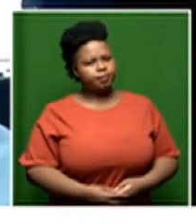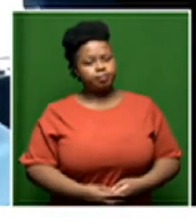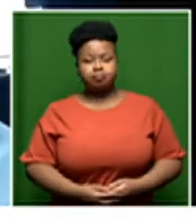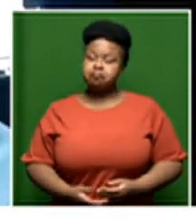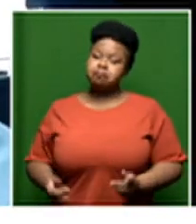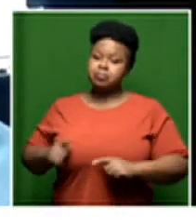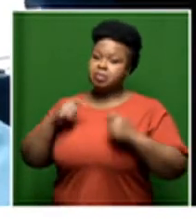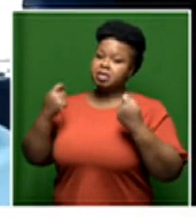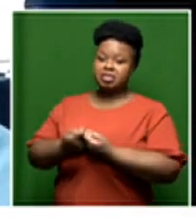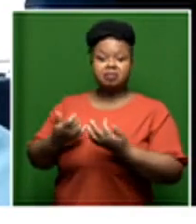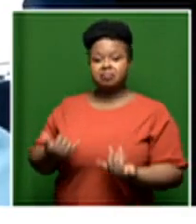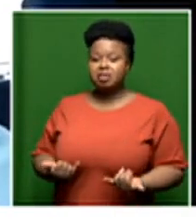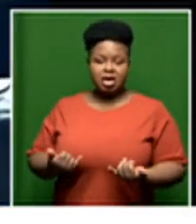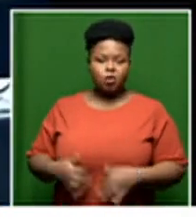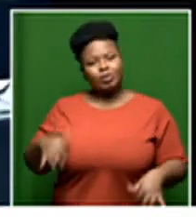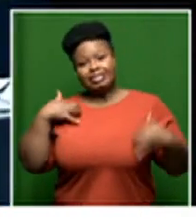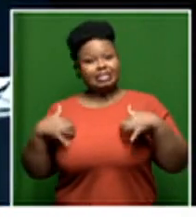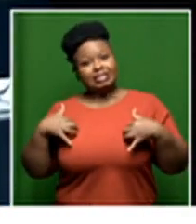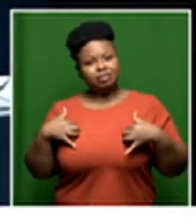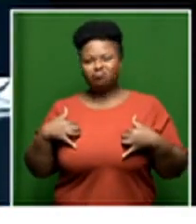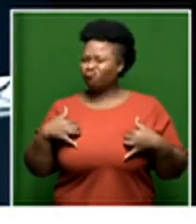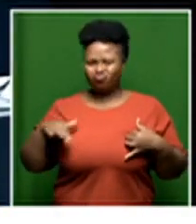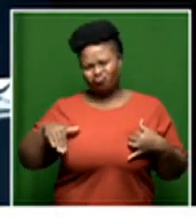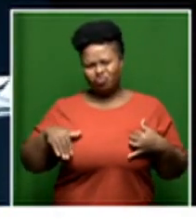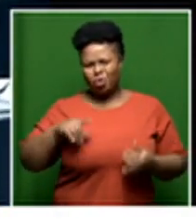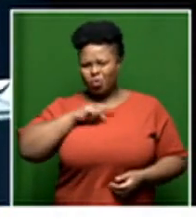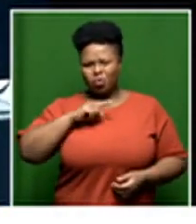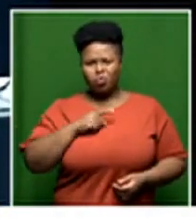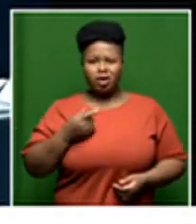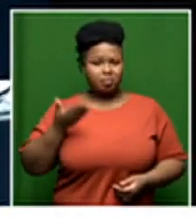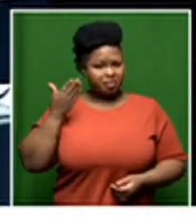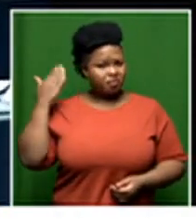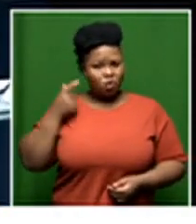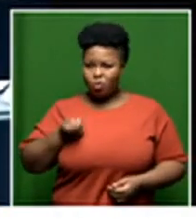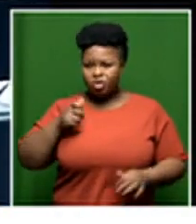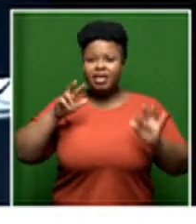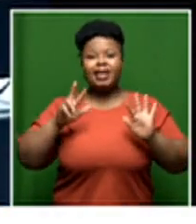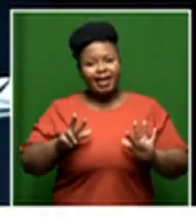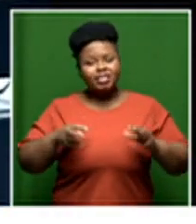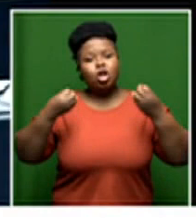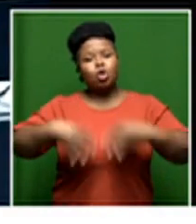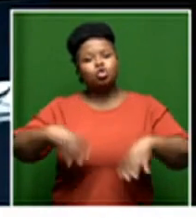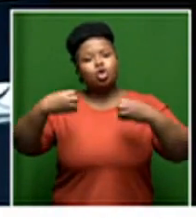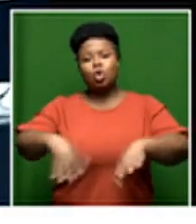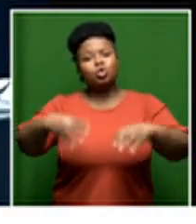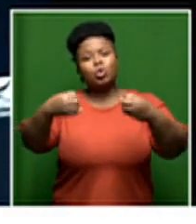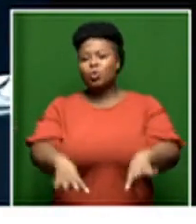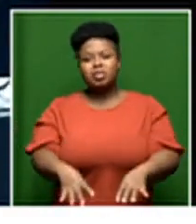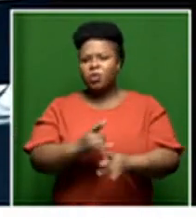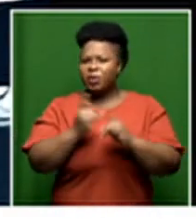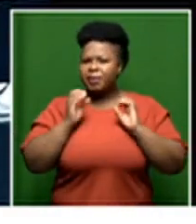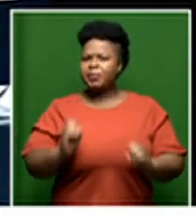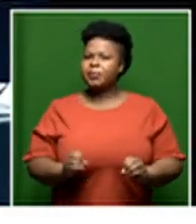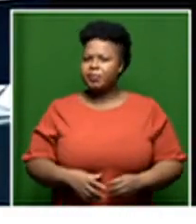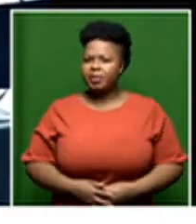Well, the spirit of the team cannot be high, Valen, after going through, close to 8 league matches without a win. We